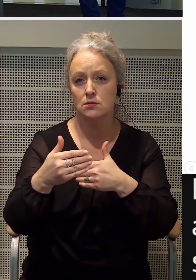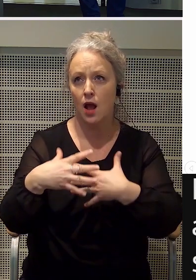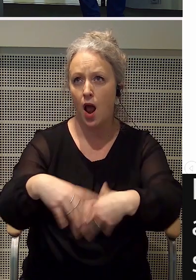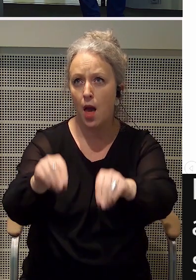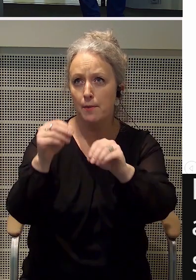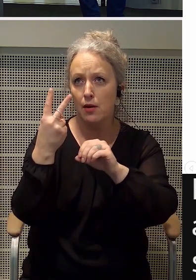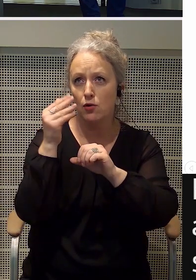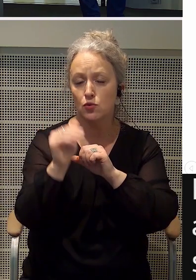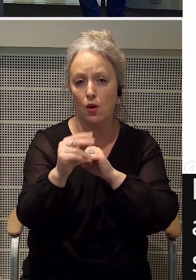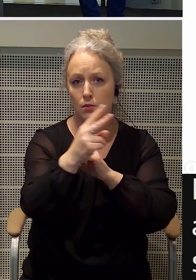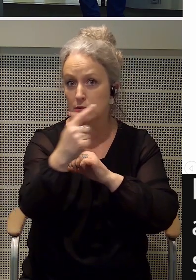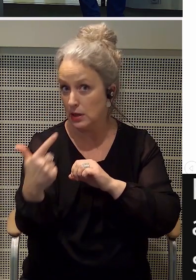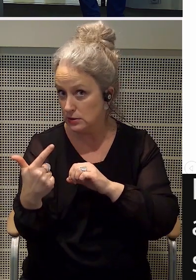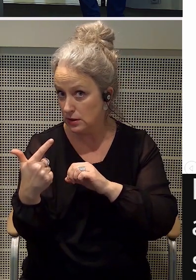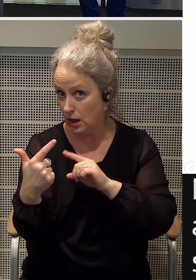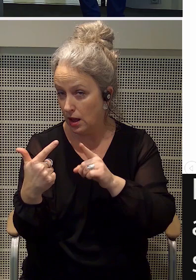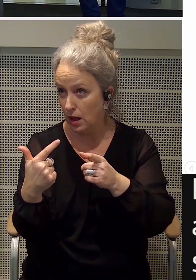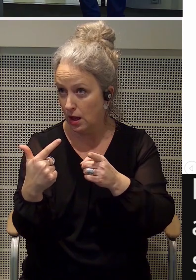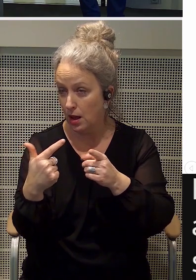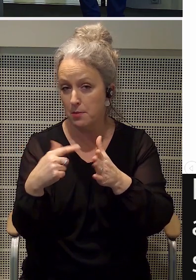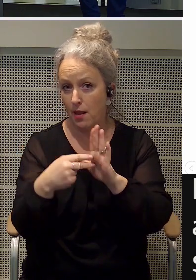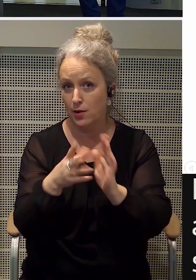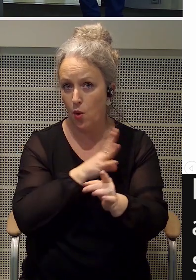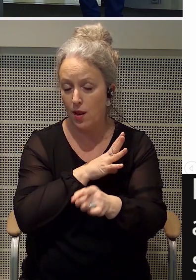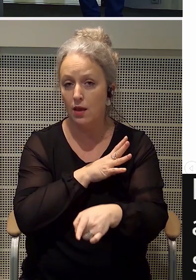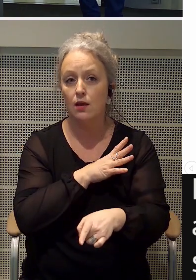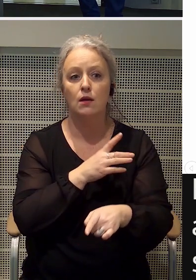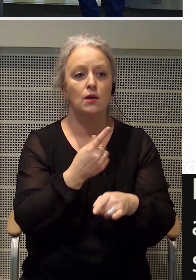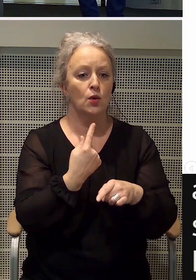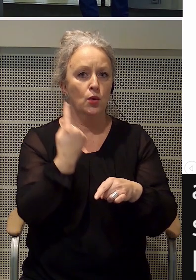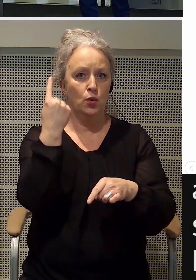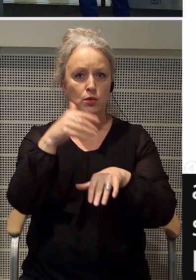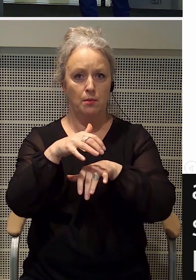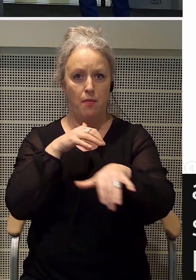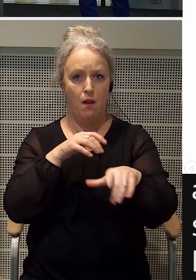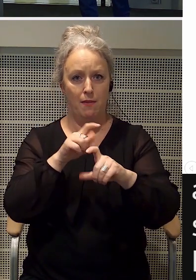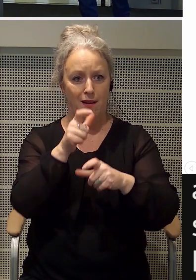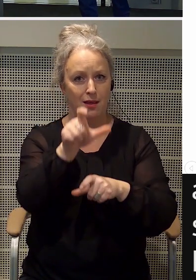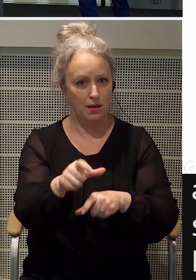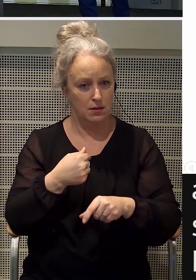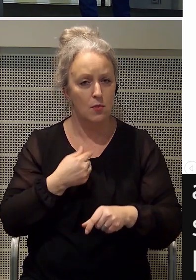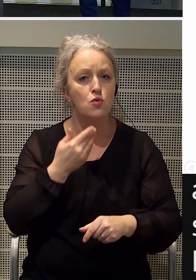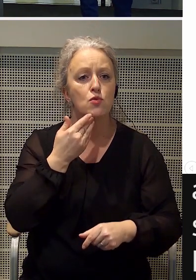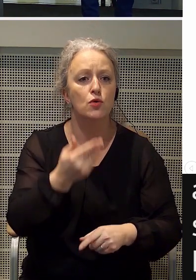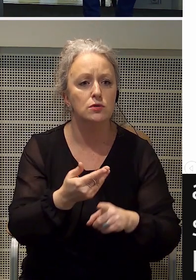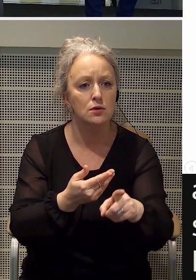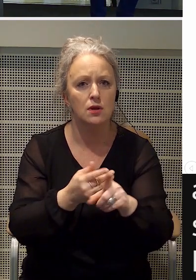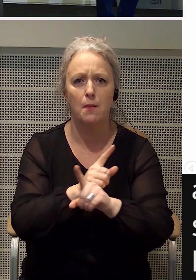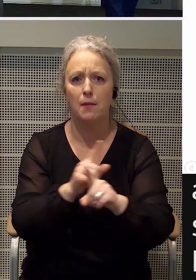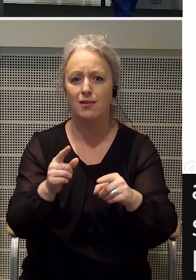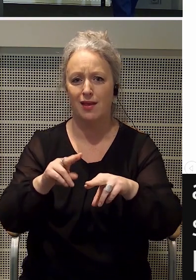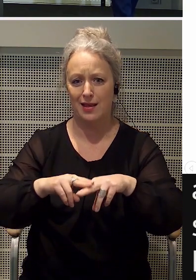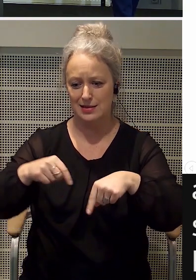But I am a bit skeptical in this question, because this 4 years is over in the